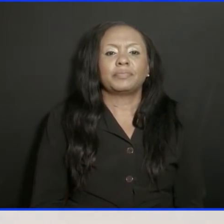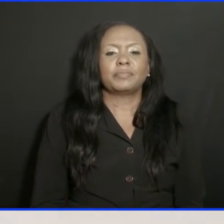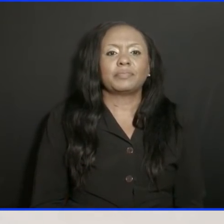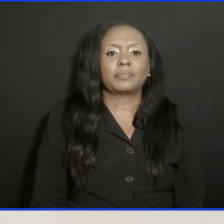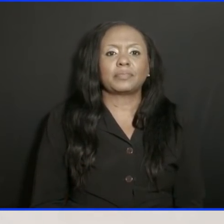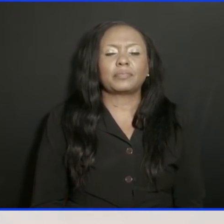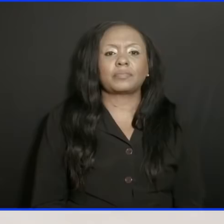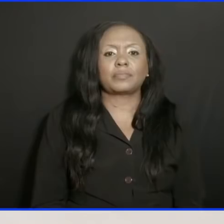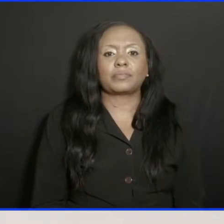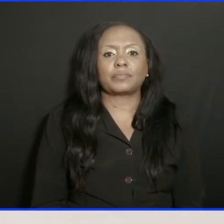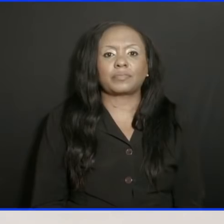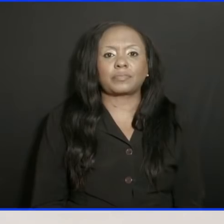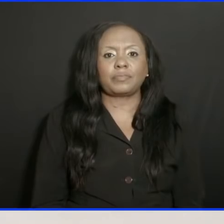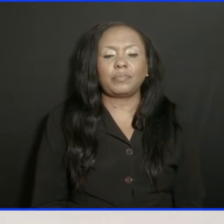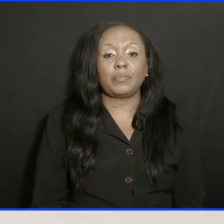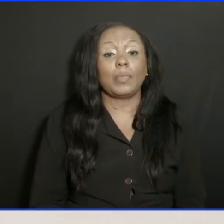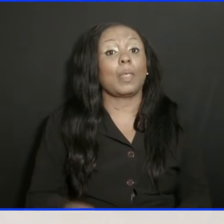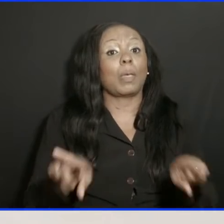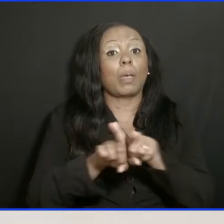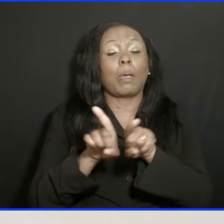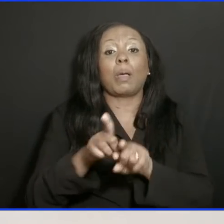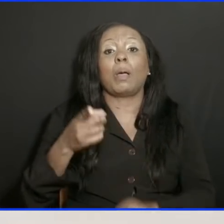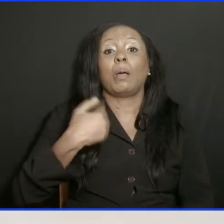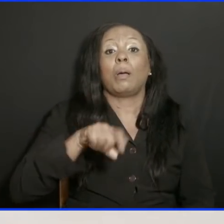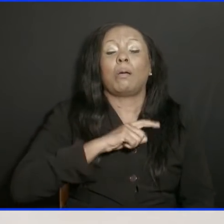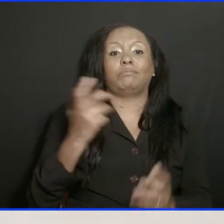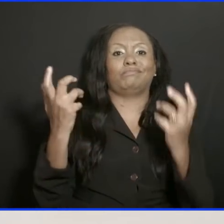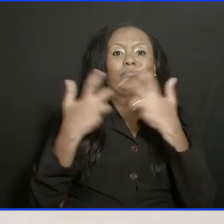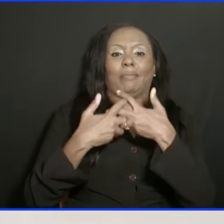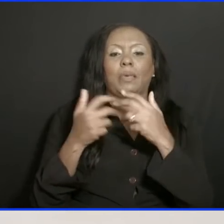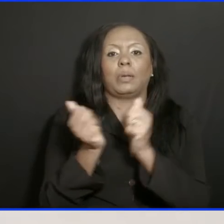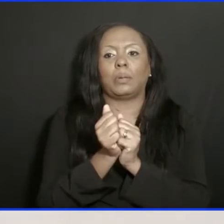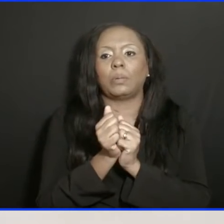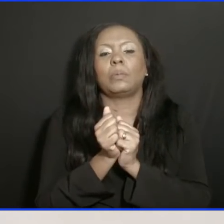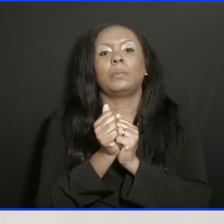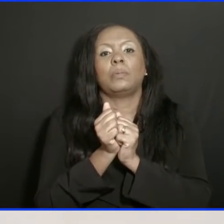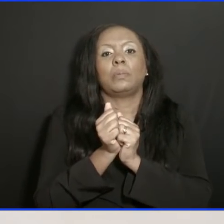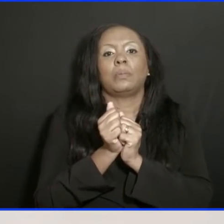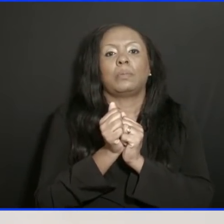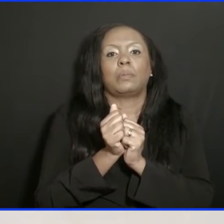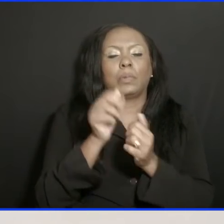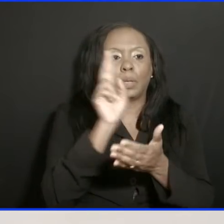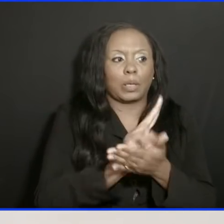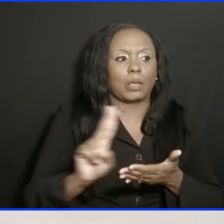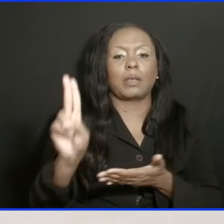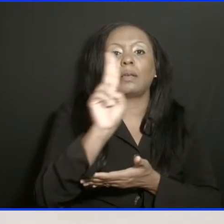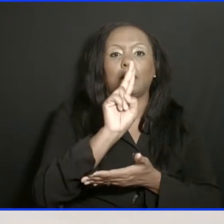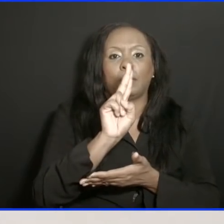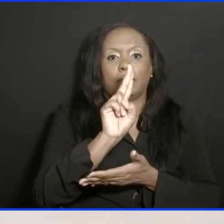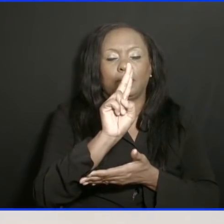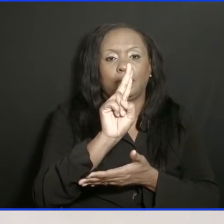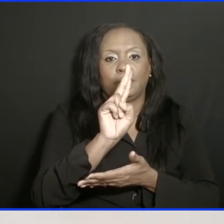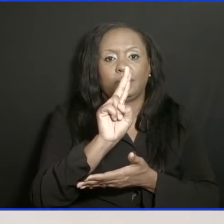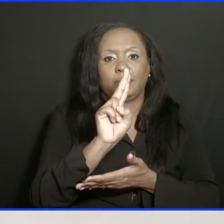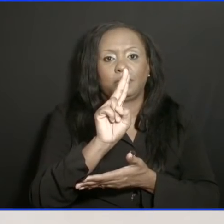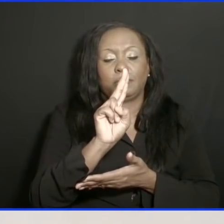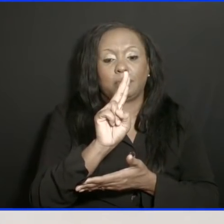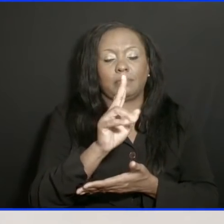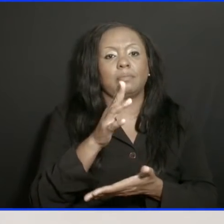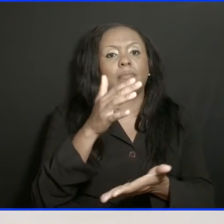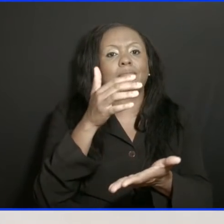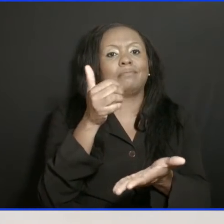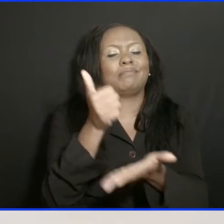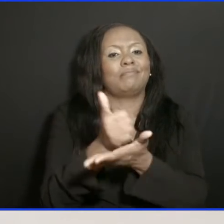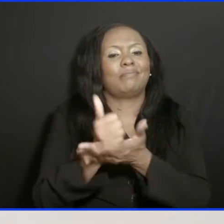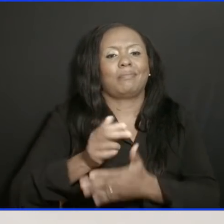have partnered with some agencies, including the University of the West Indies, to help us to